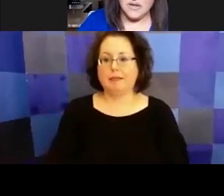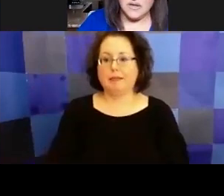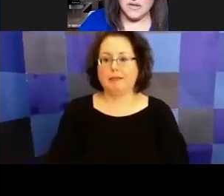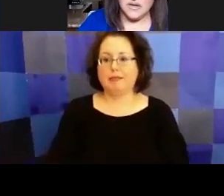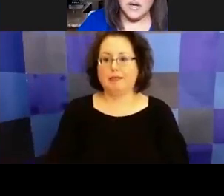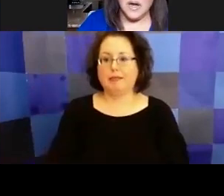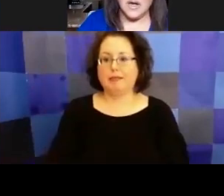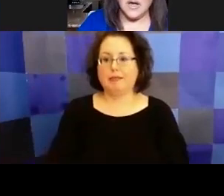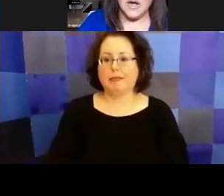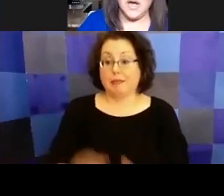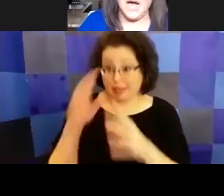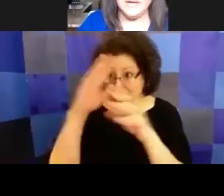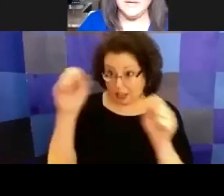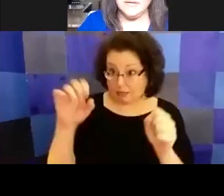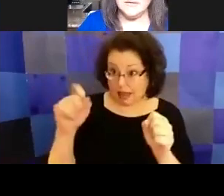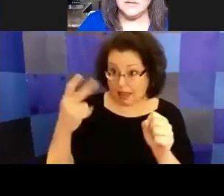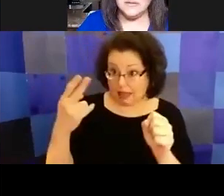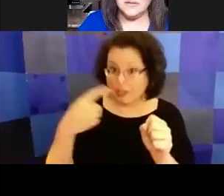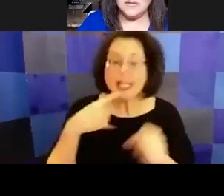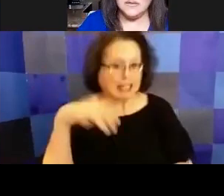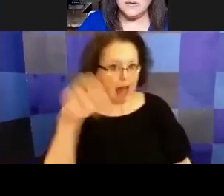Mrs. Kelsmith, President. Aye.